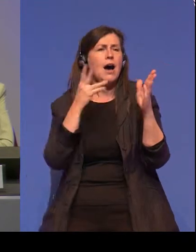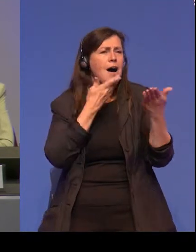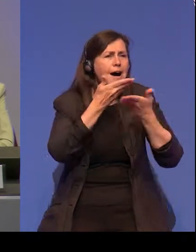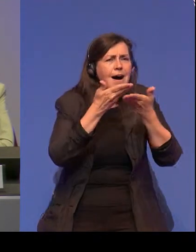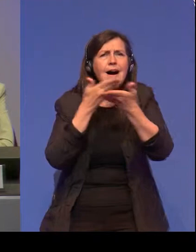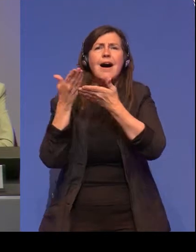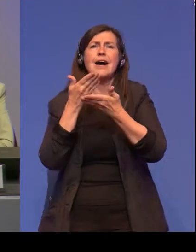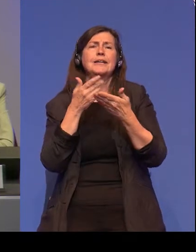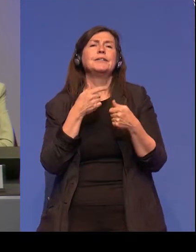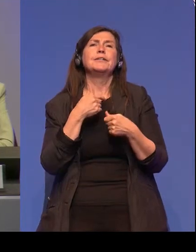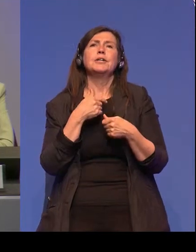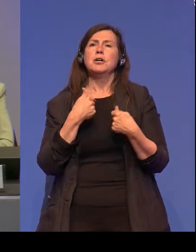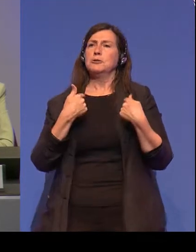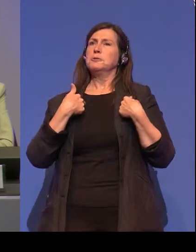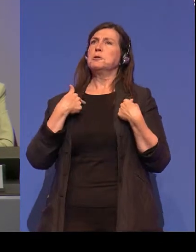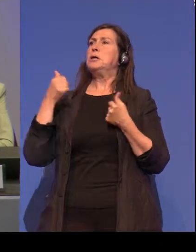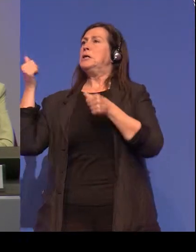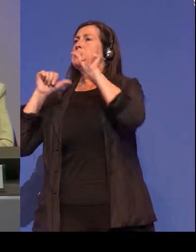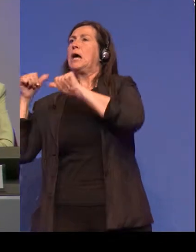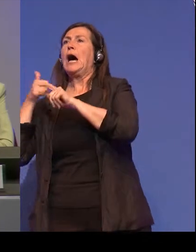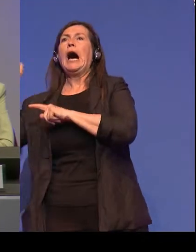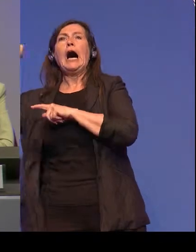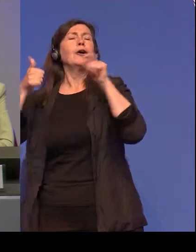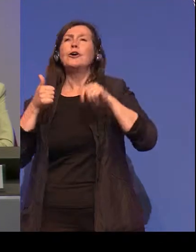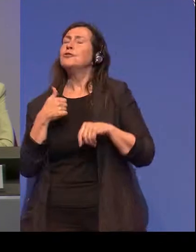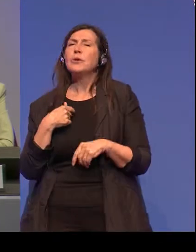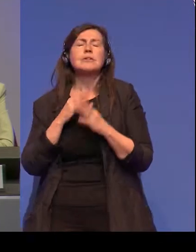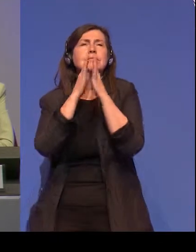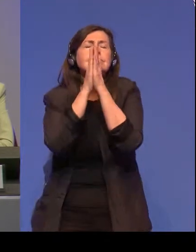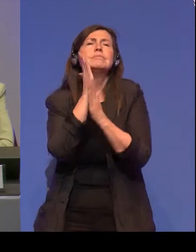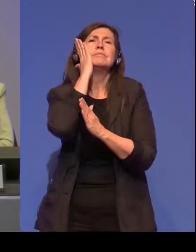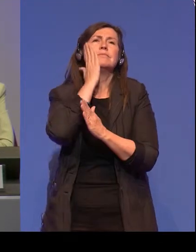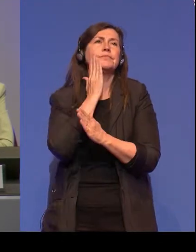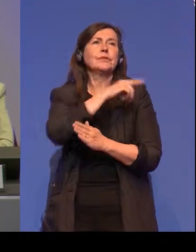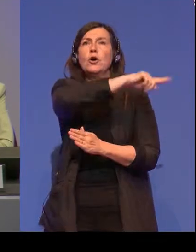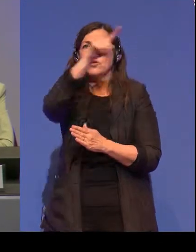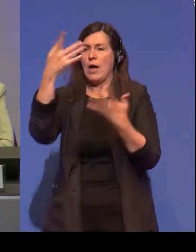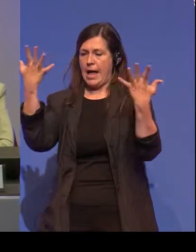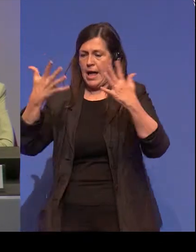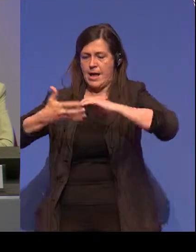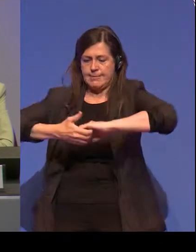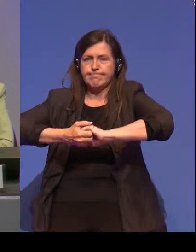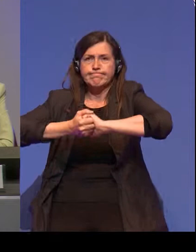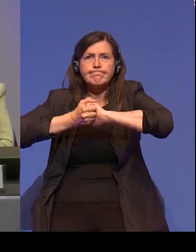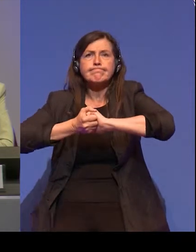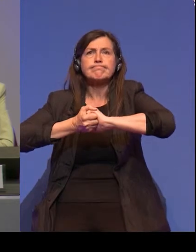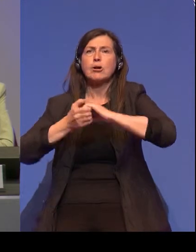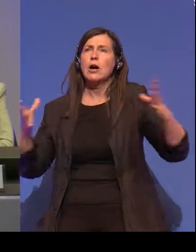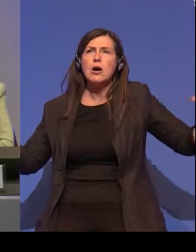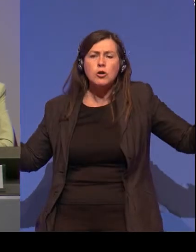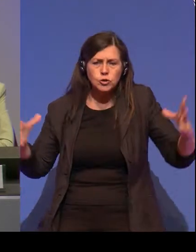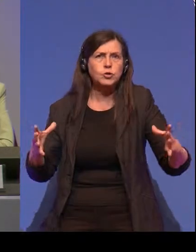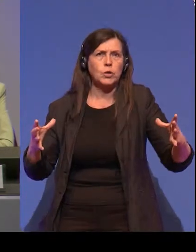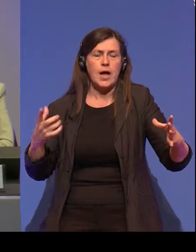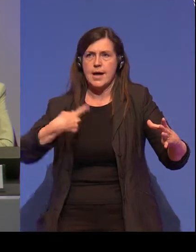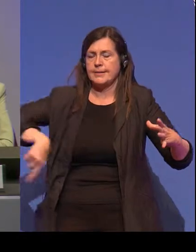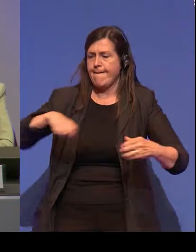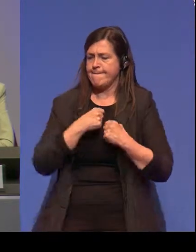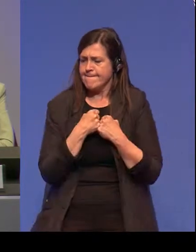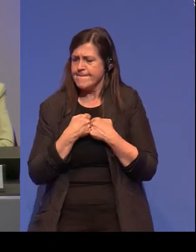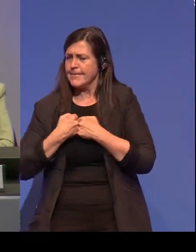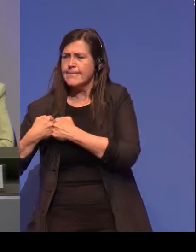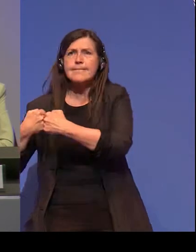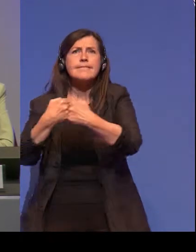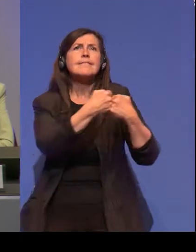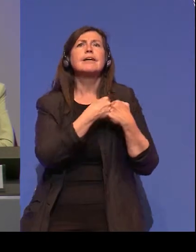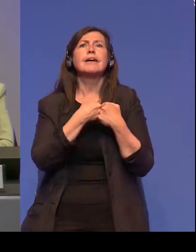private sector. Let's join our hands together to the struggle of a child at the furthest corner of the globe and in the world